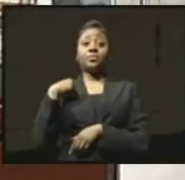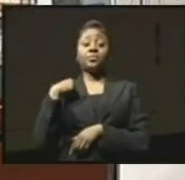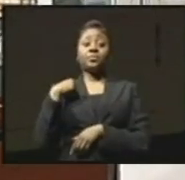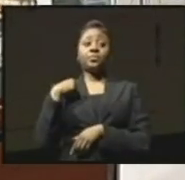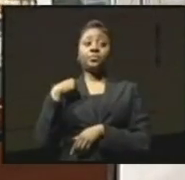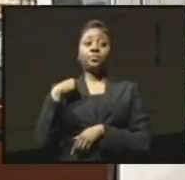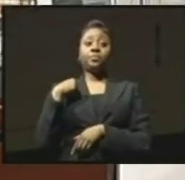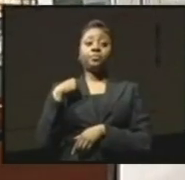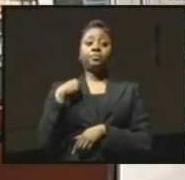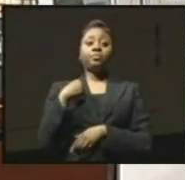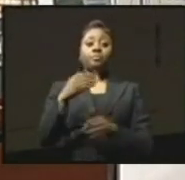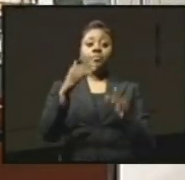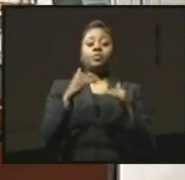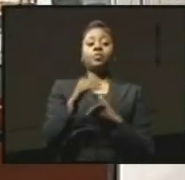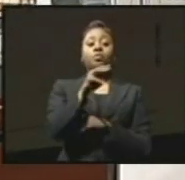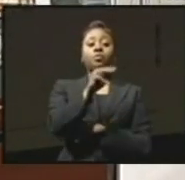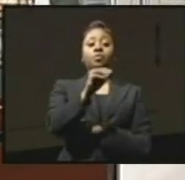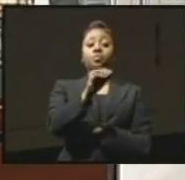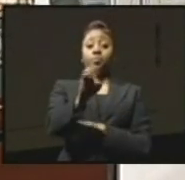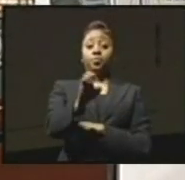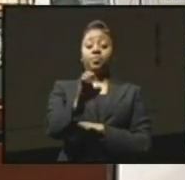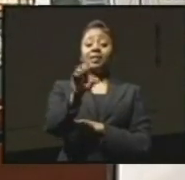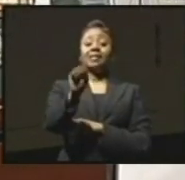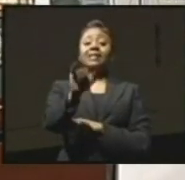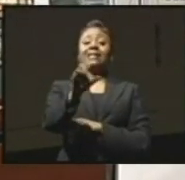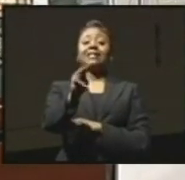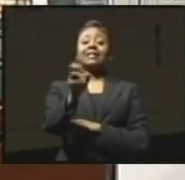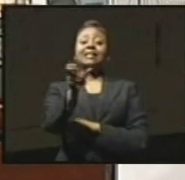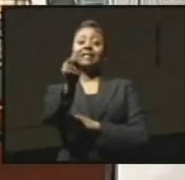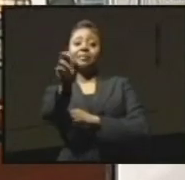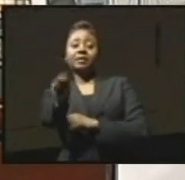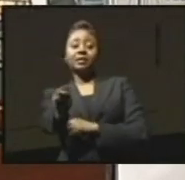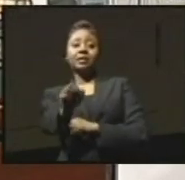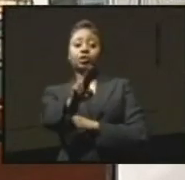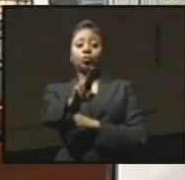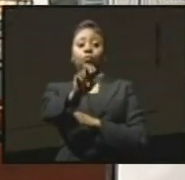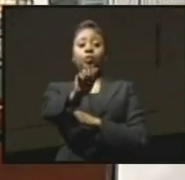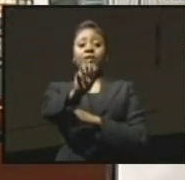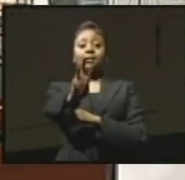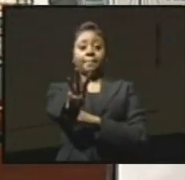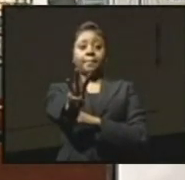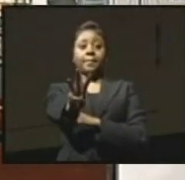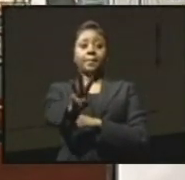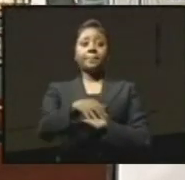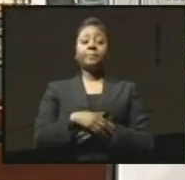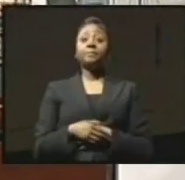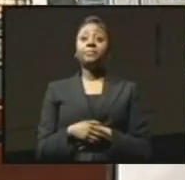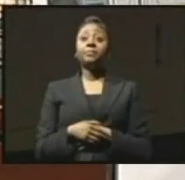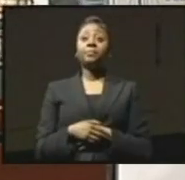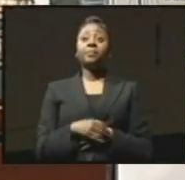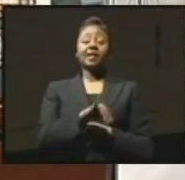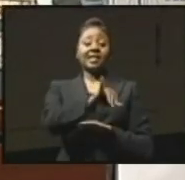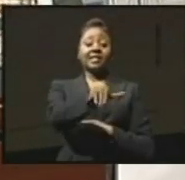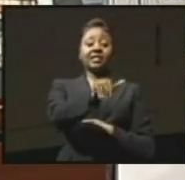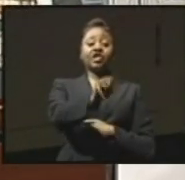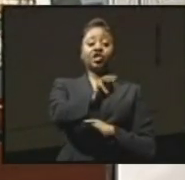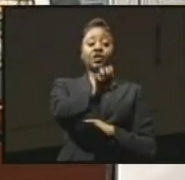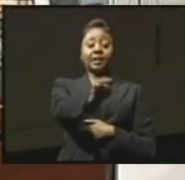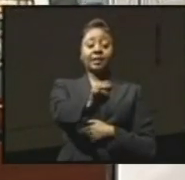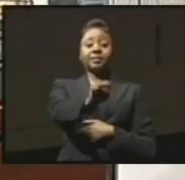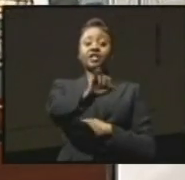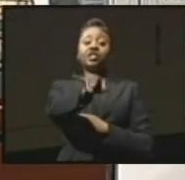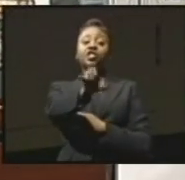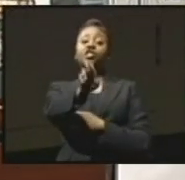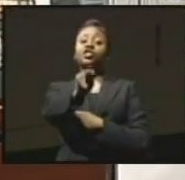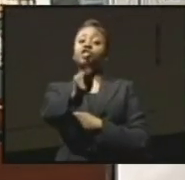Mo Fitzsimmons, UAW Organizing Institute. Mr. James Jenkins,